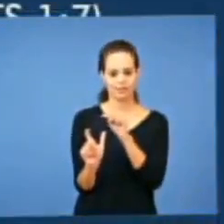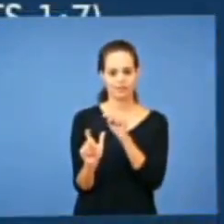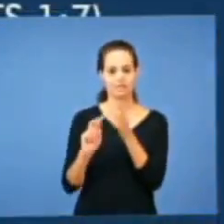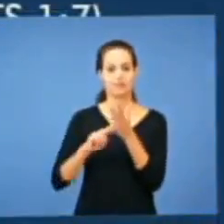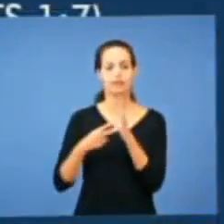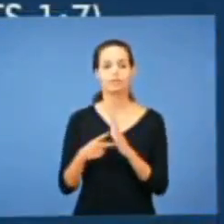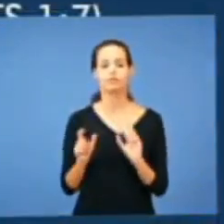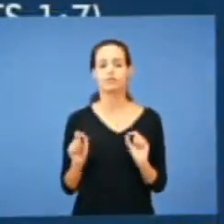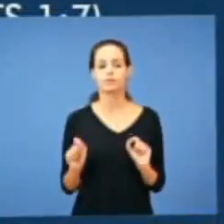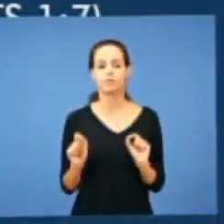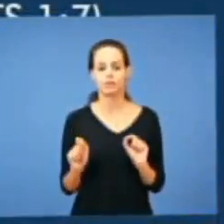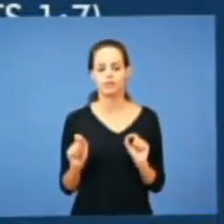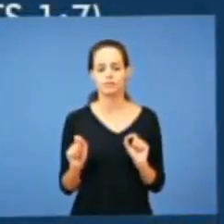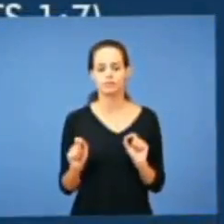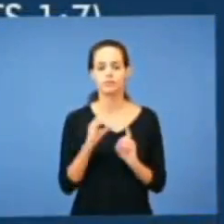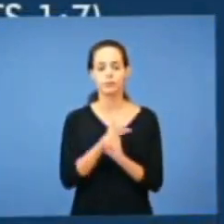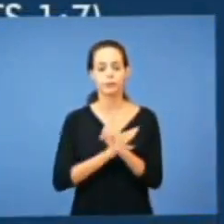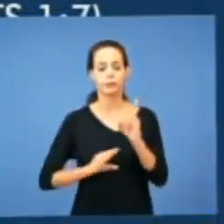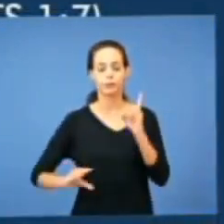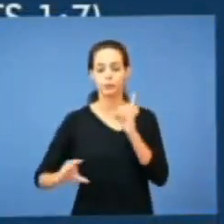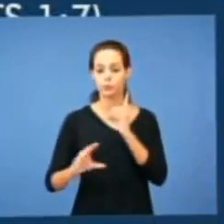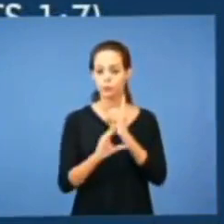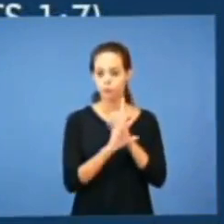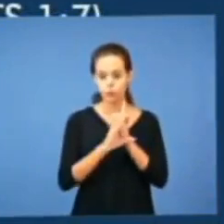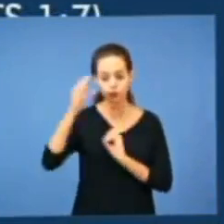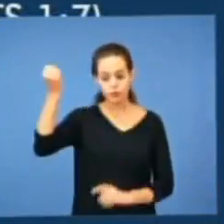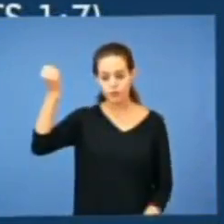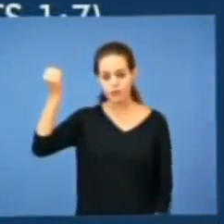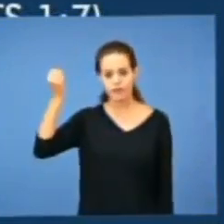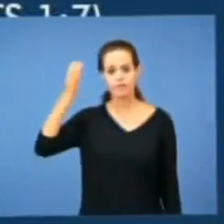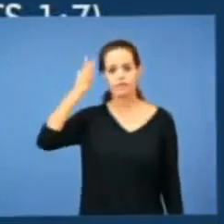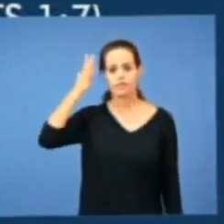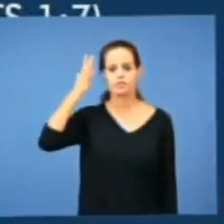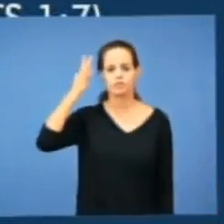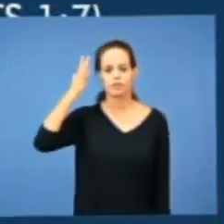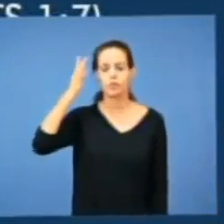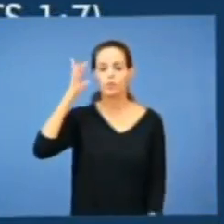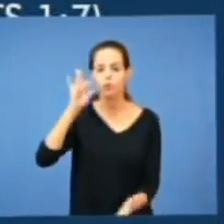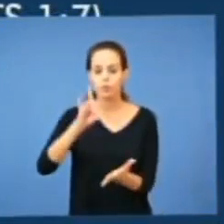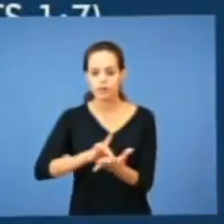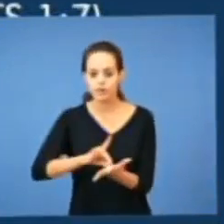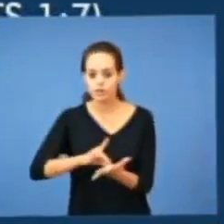is hidden away. Only by revelation.